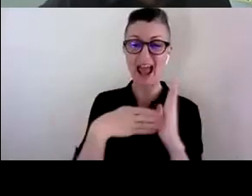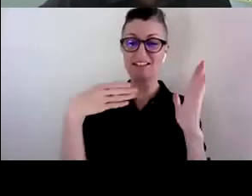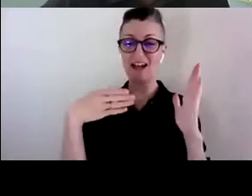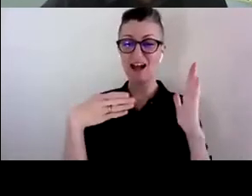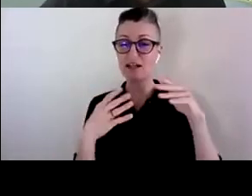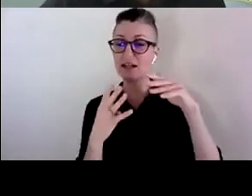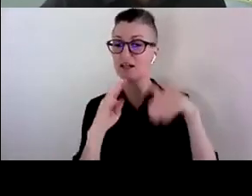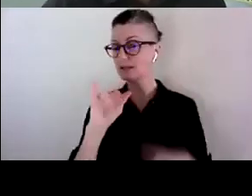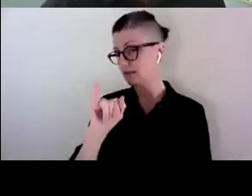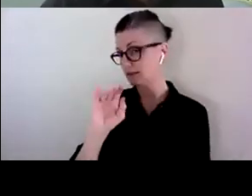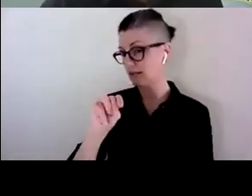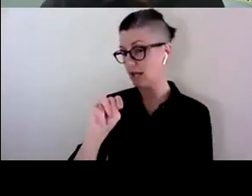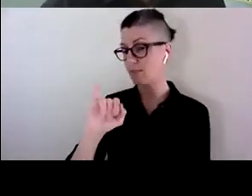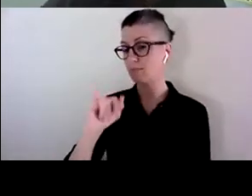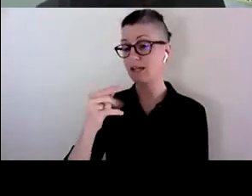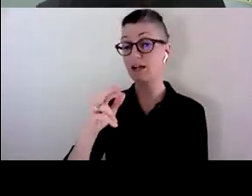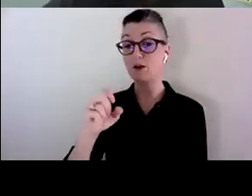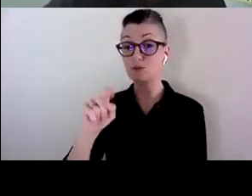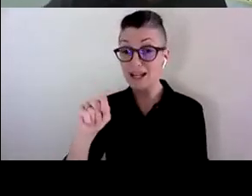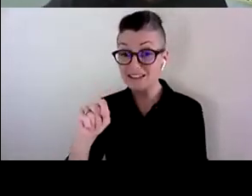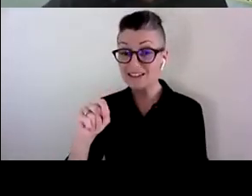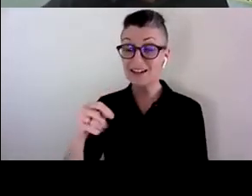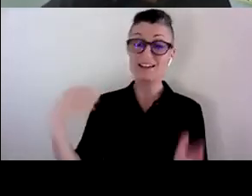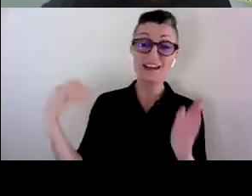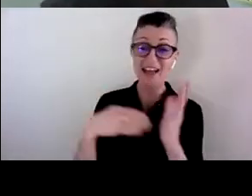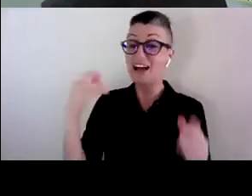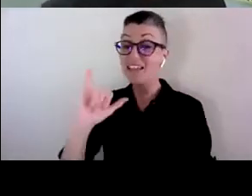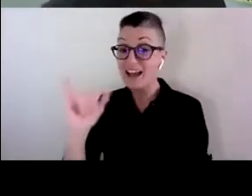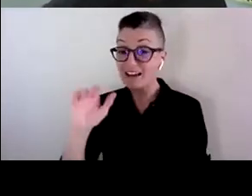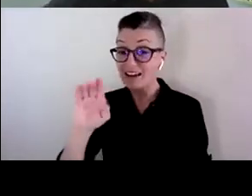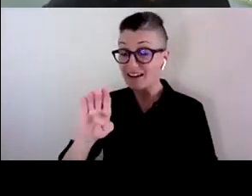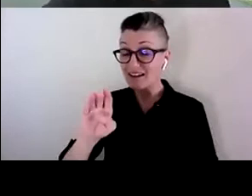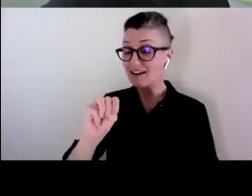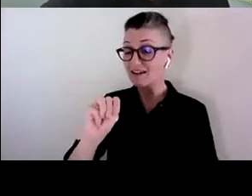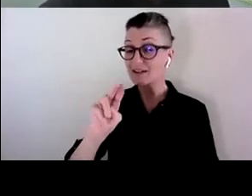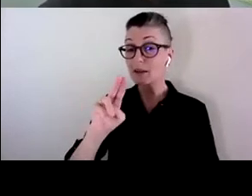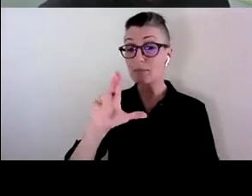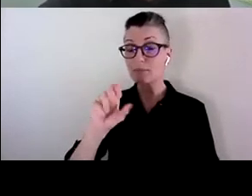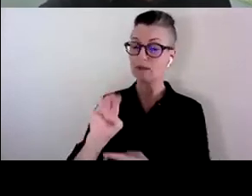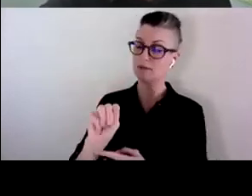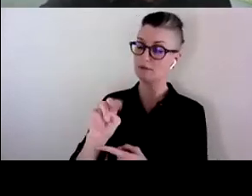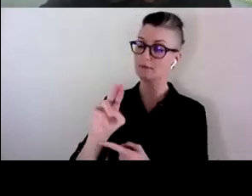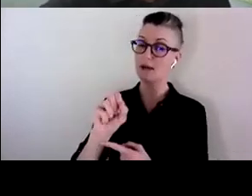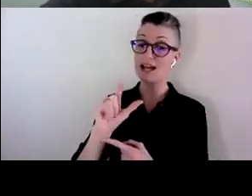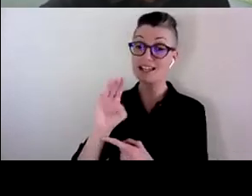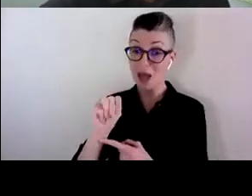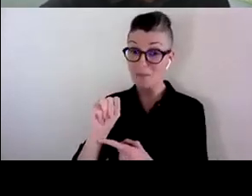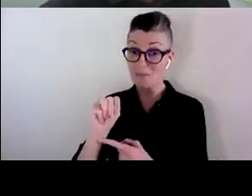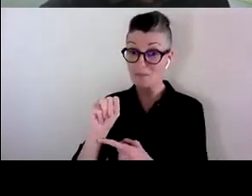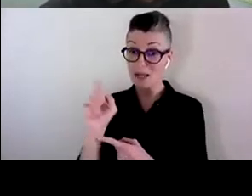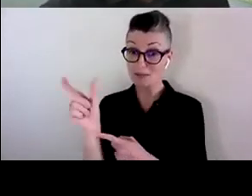we see today, like the Muslim ban, regarding immigrants as job stealers or virus carriers or whatever else,